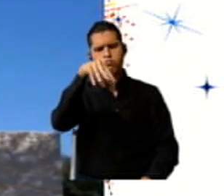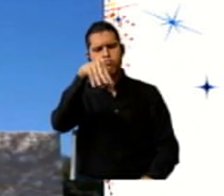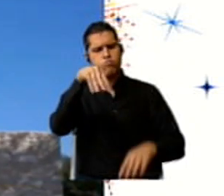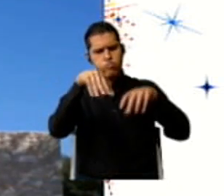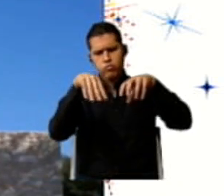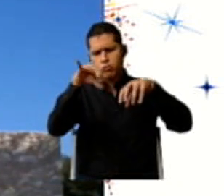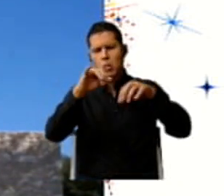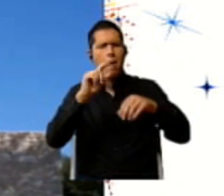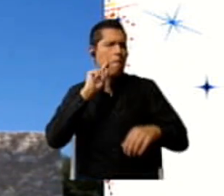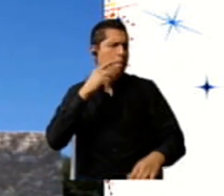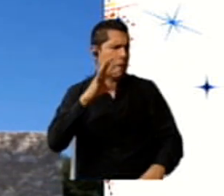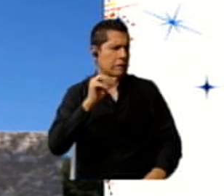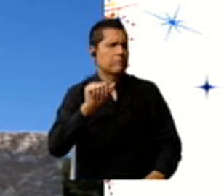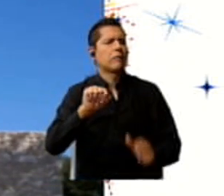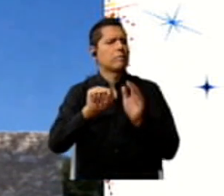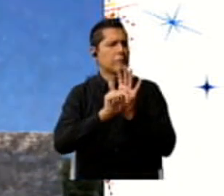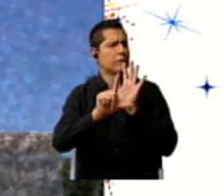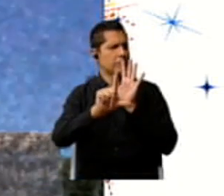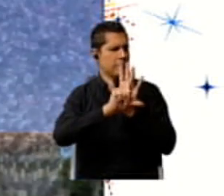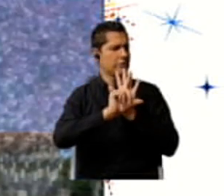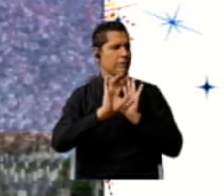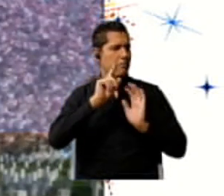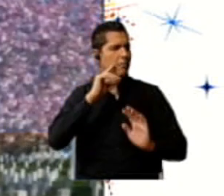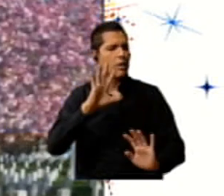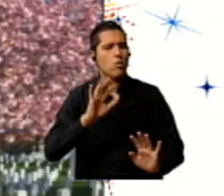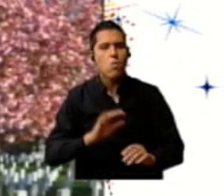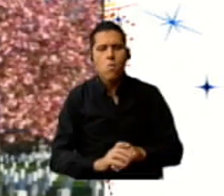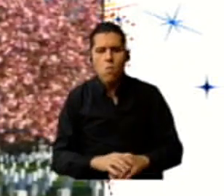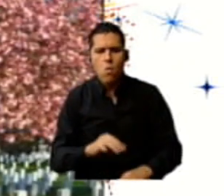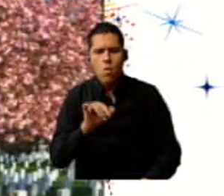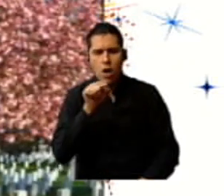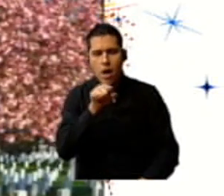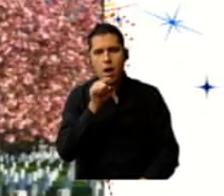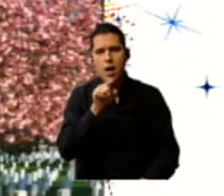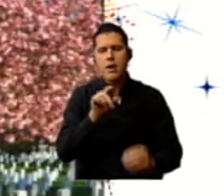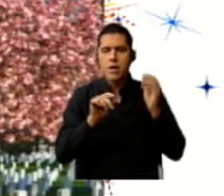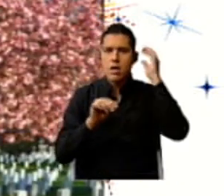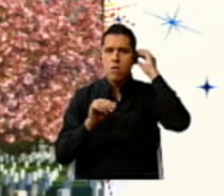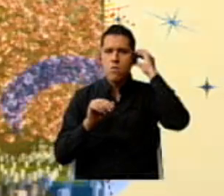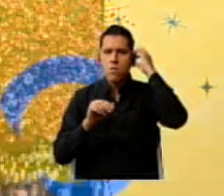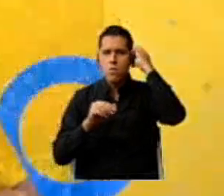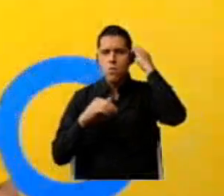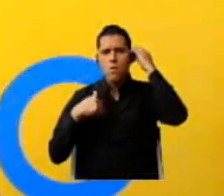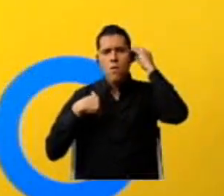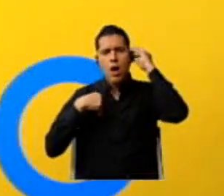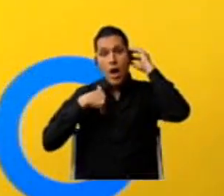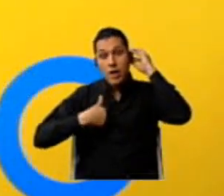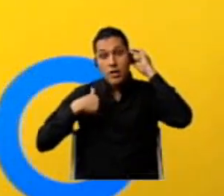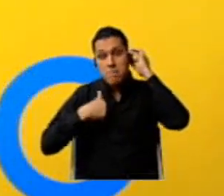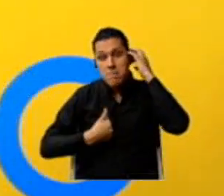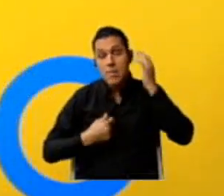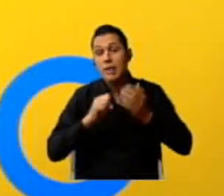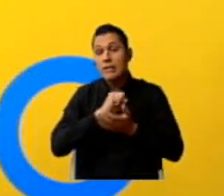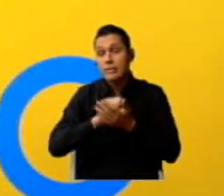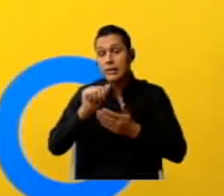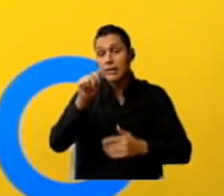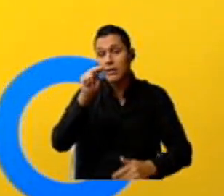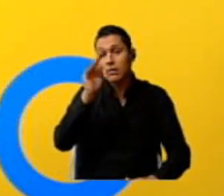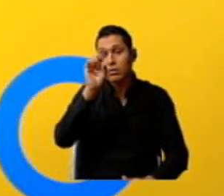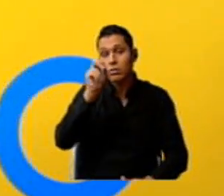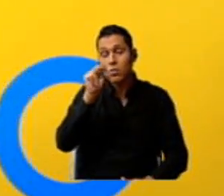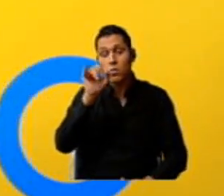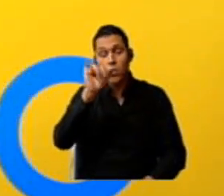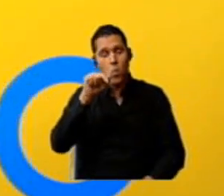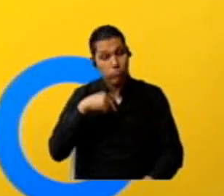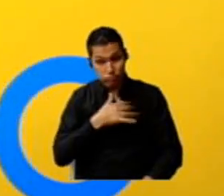la Asamblea Legislativa. And that is the Alamo in San Antonio. Did you like it? Yes, I